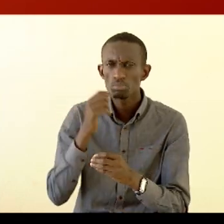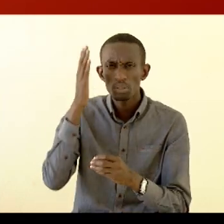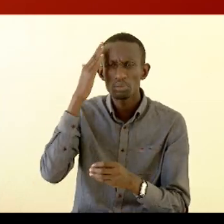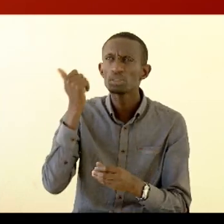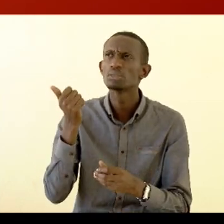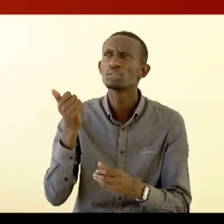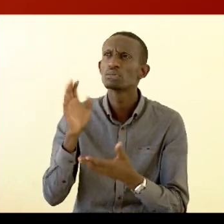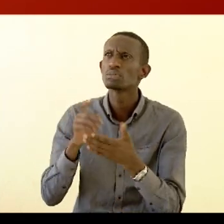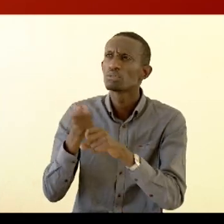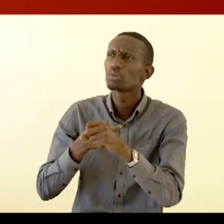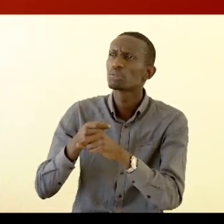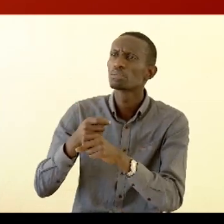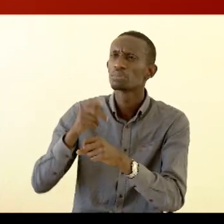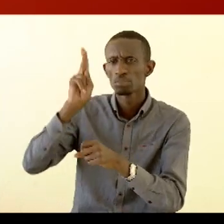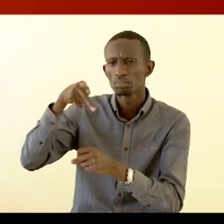table?